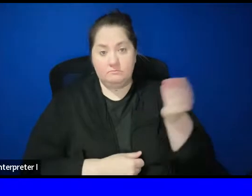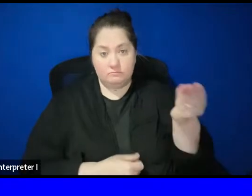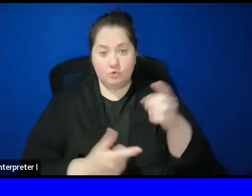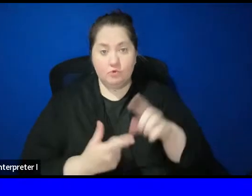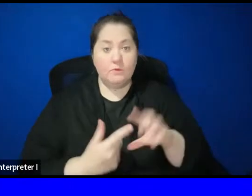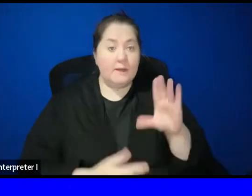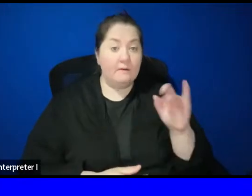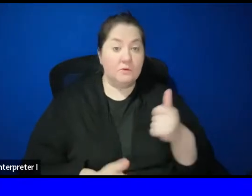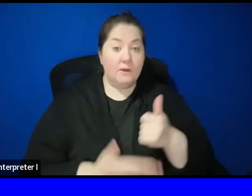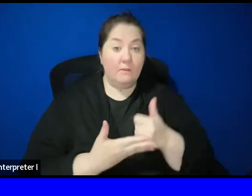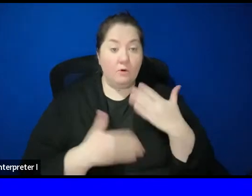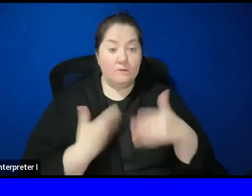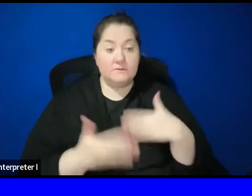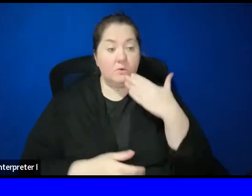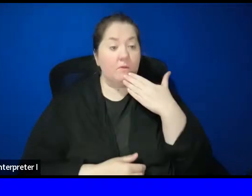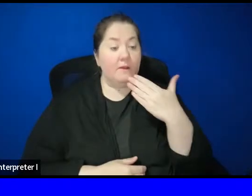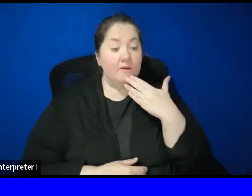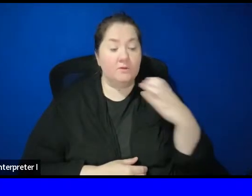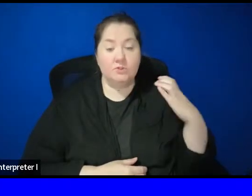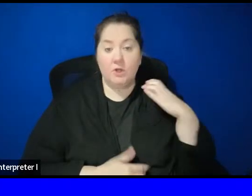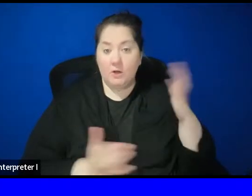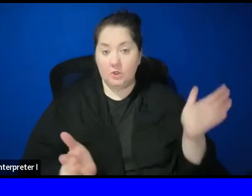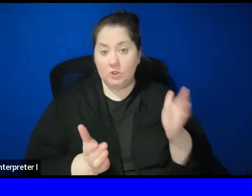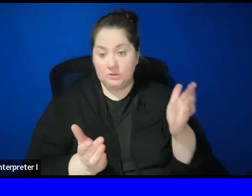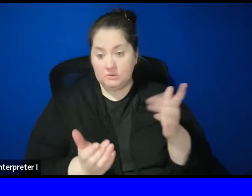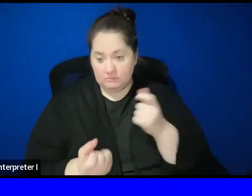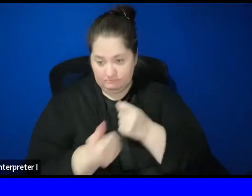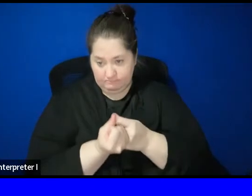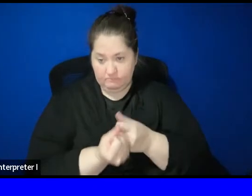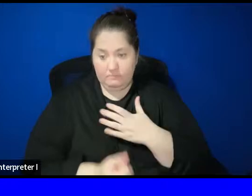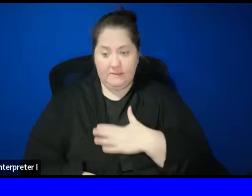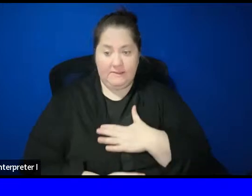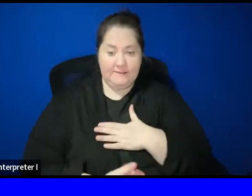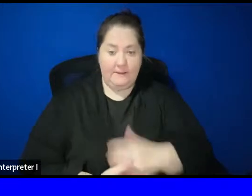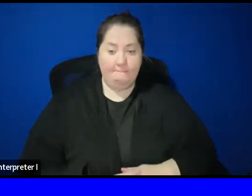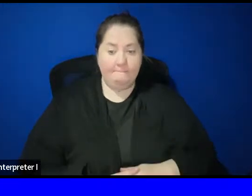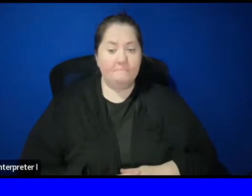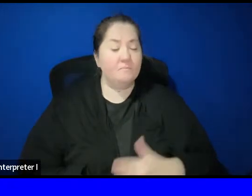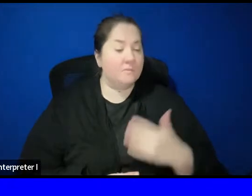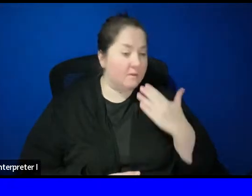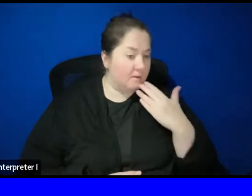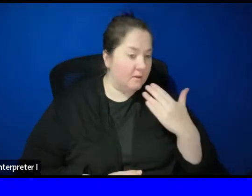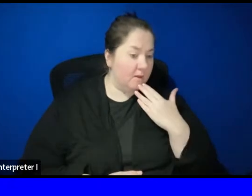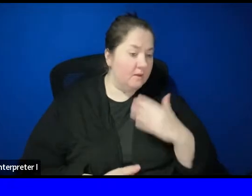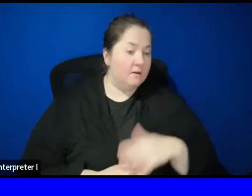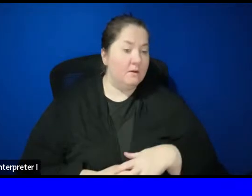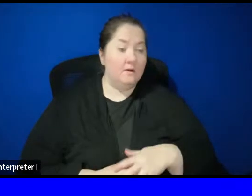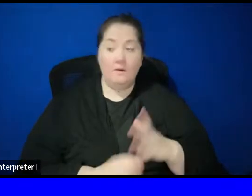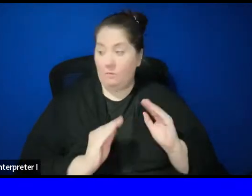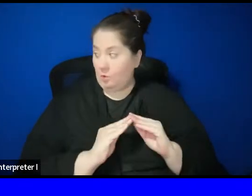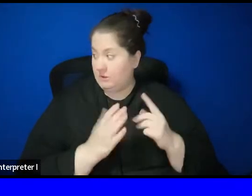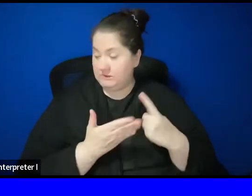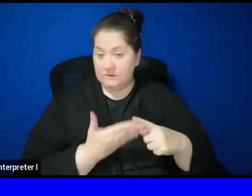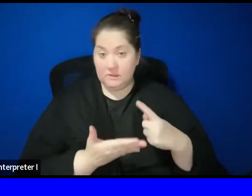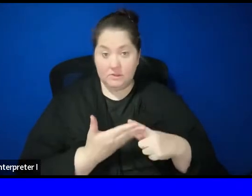to help with this process. Thank you very much, Mr. Chairman. I encourage my colleagues to support this. Thank you, Councilmember Allen. Further